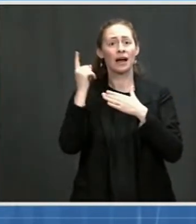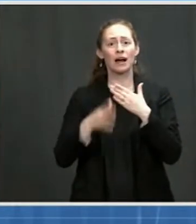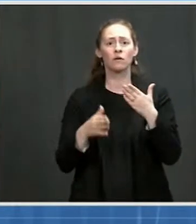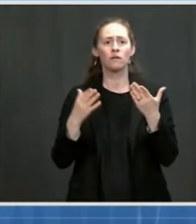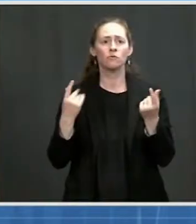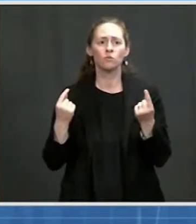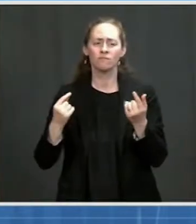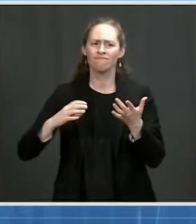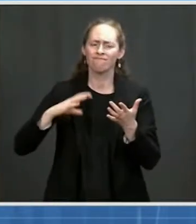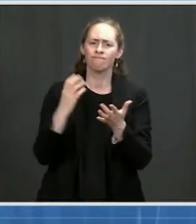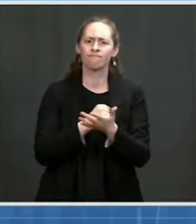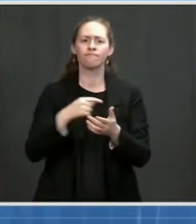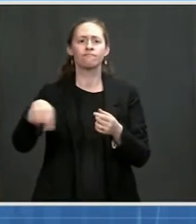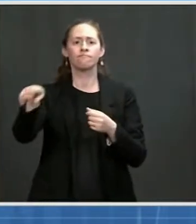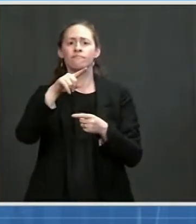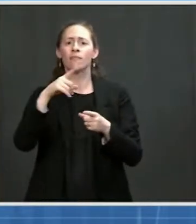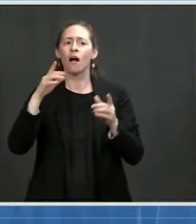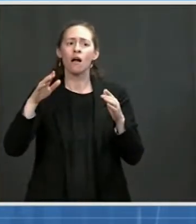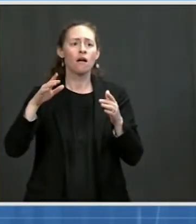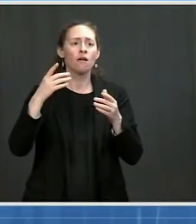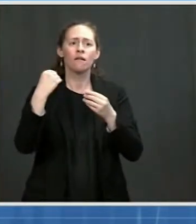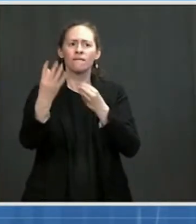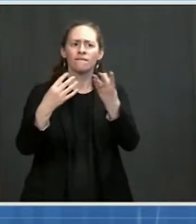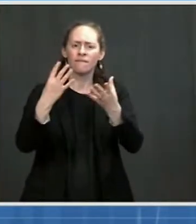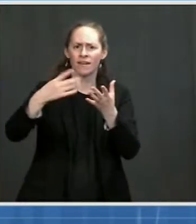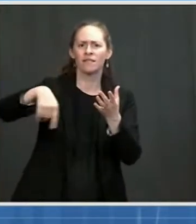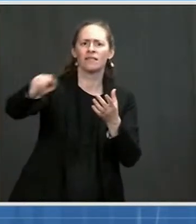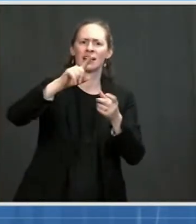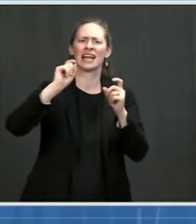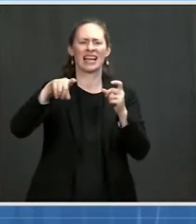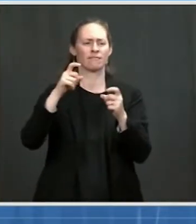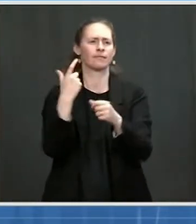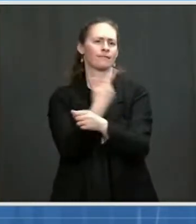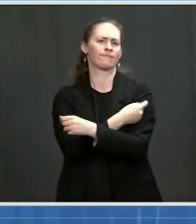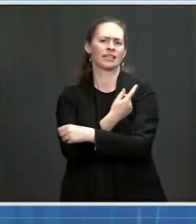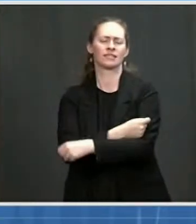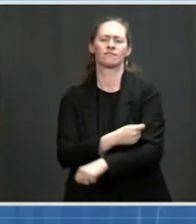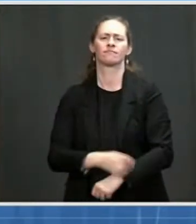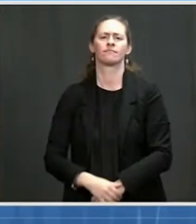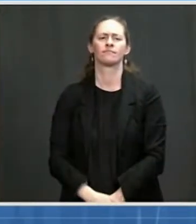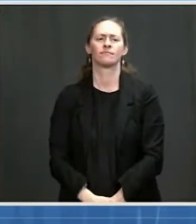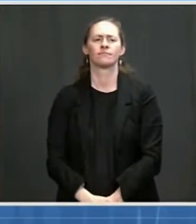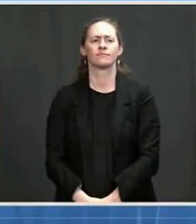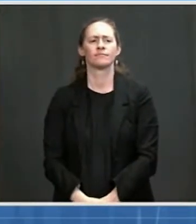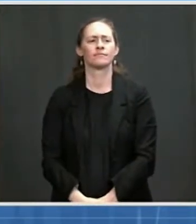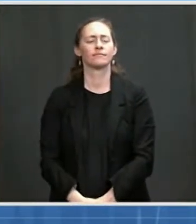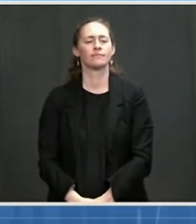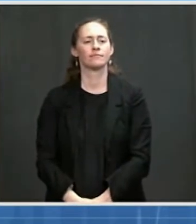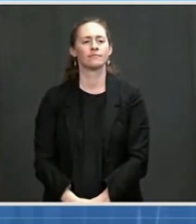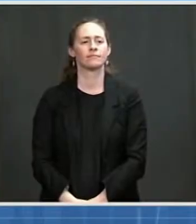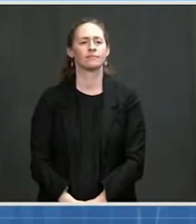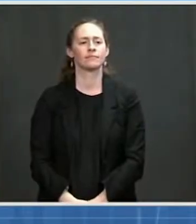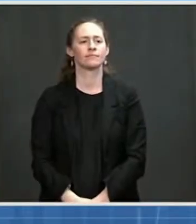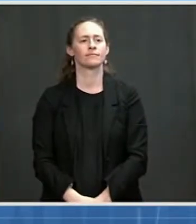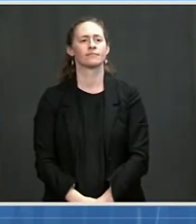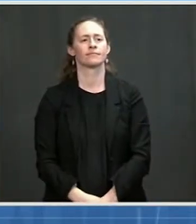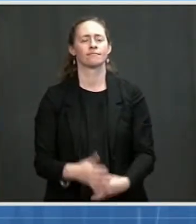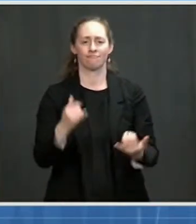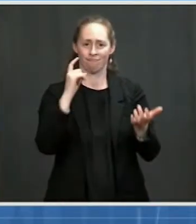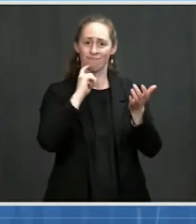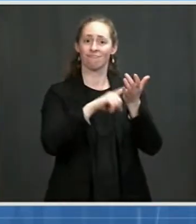gift of protection by getting vaccinated. We are on a good downward path, but we are not quite out of the woods